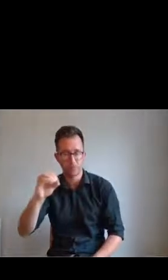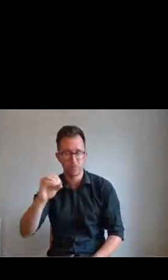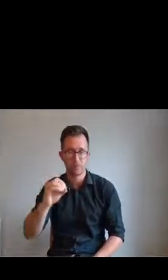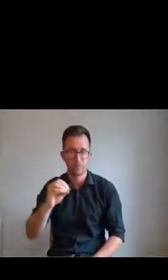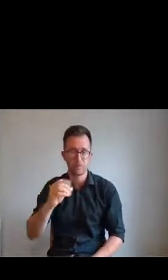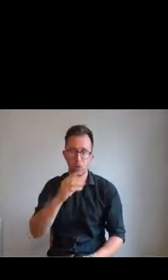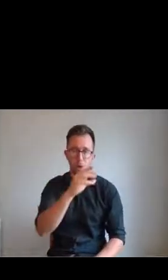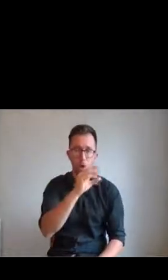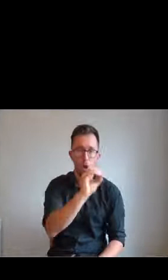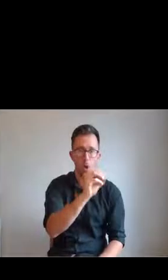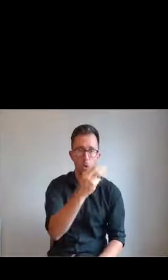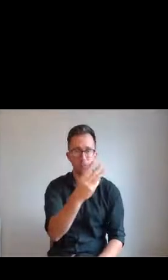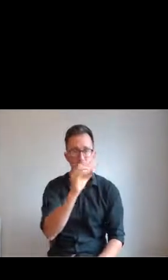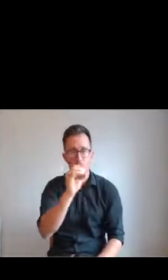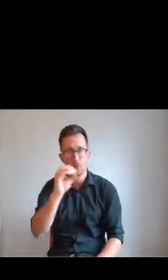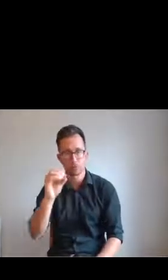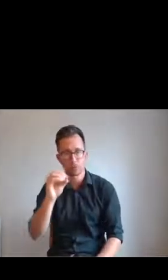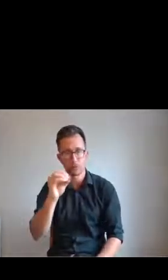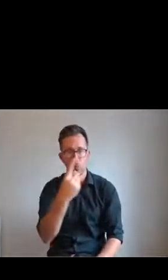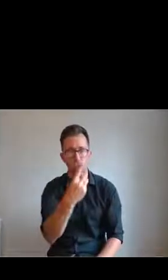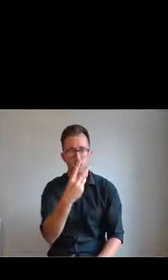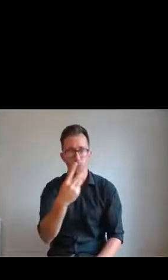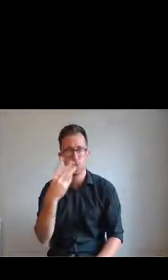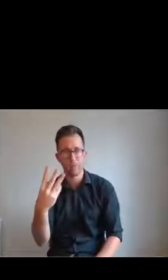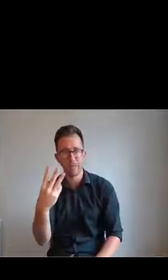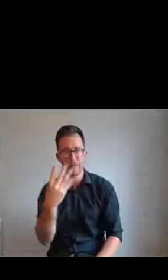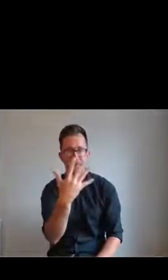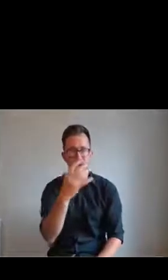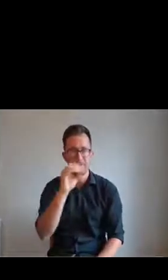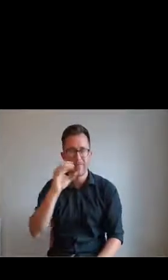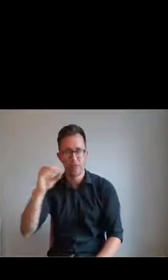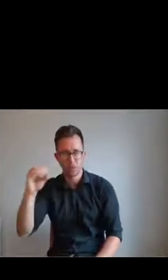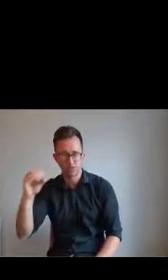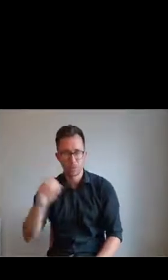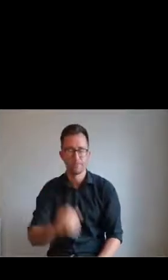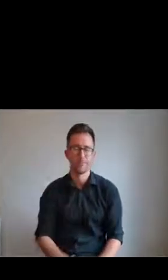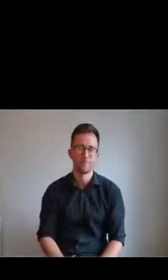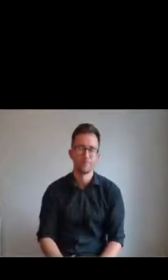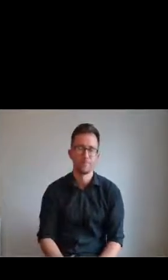That's 0300 123 5000.